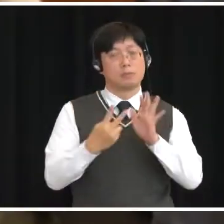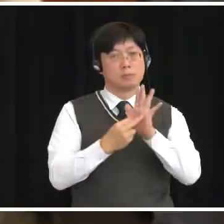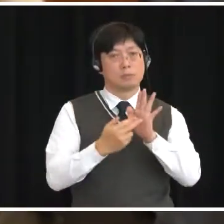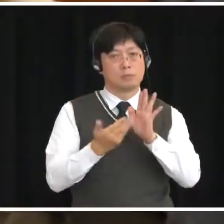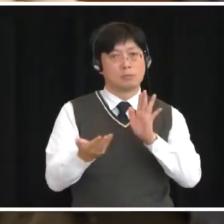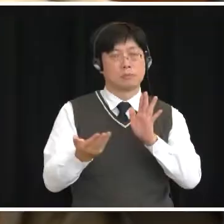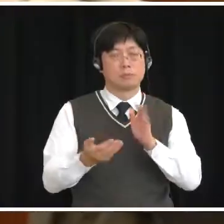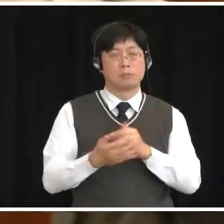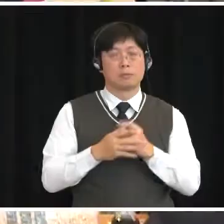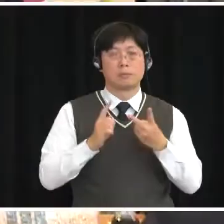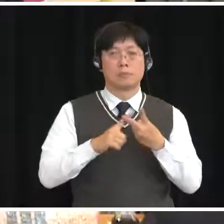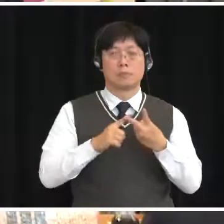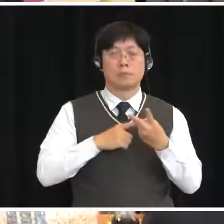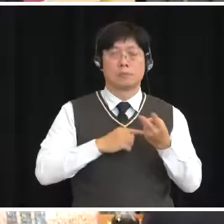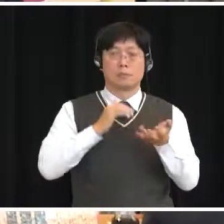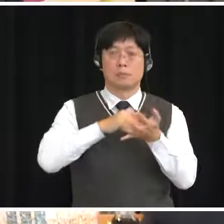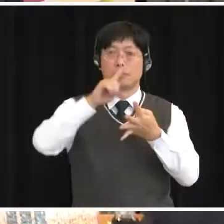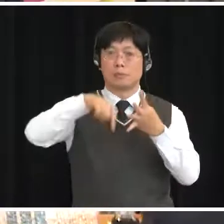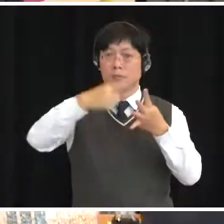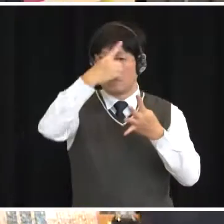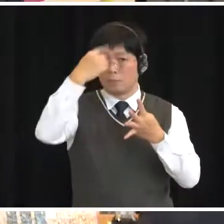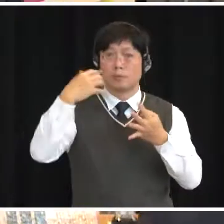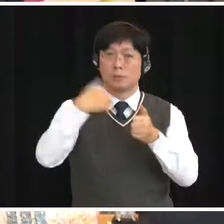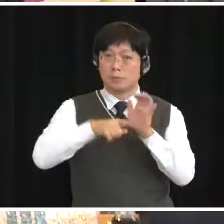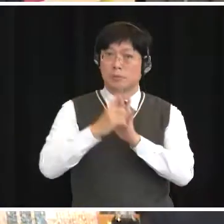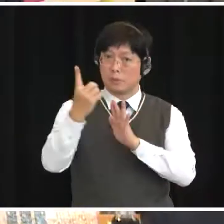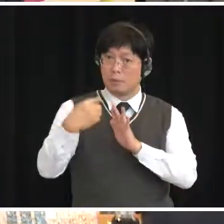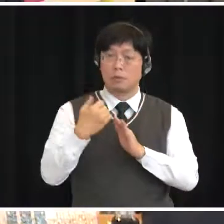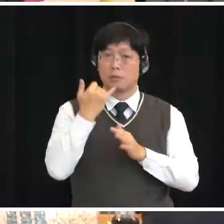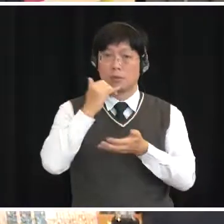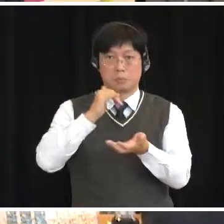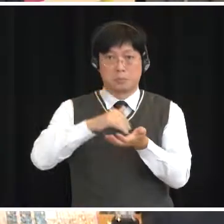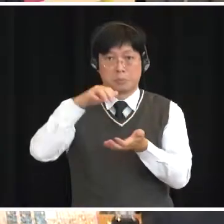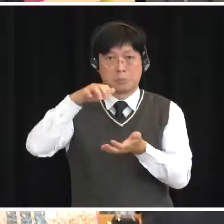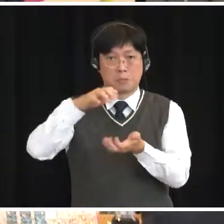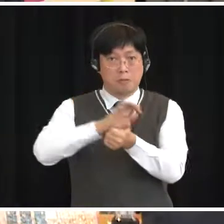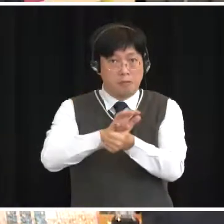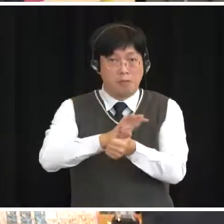Maybe you can provide you can provide additional information.